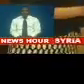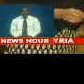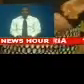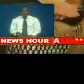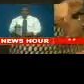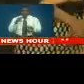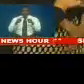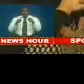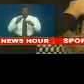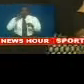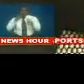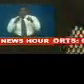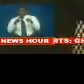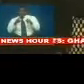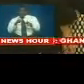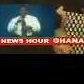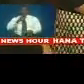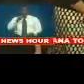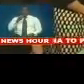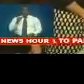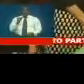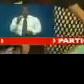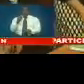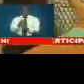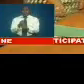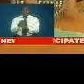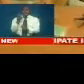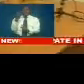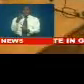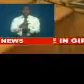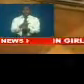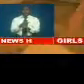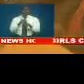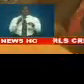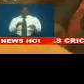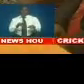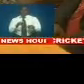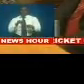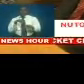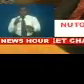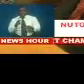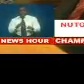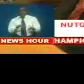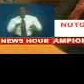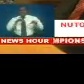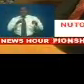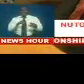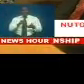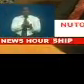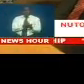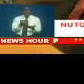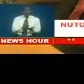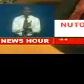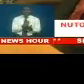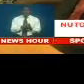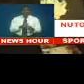Ms. Joanna Adamson has for the past 2.5 years held aloft the flag of Australia, a country that